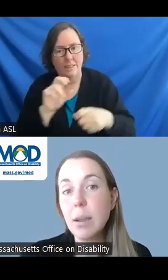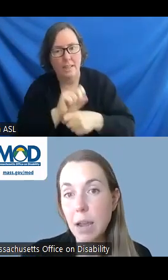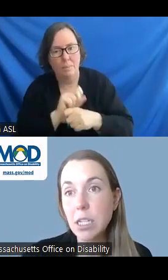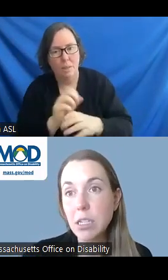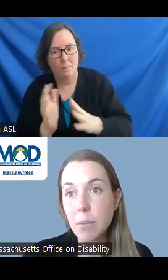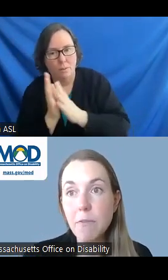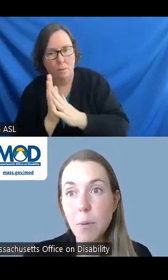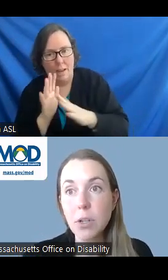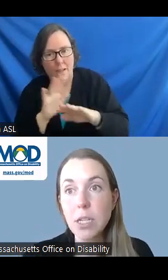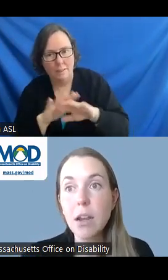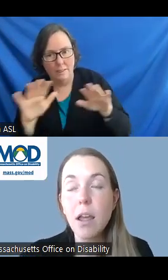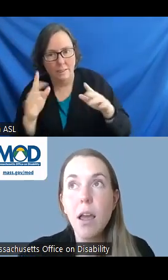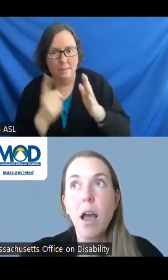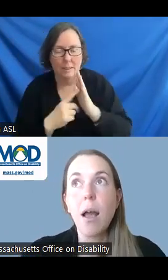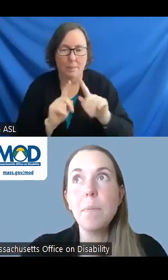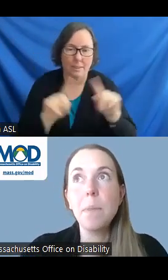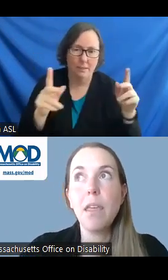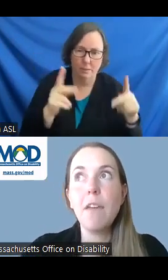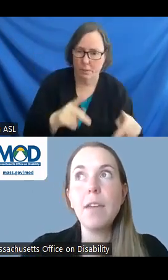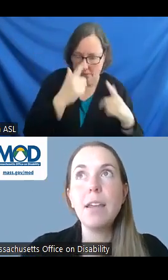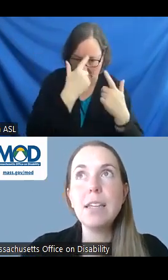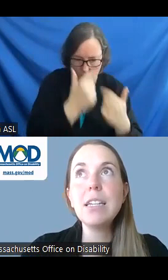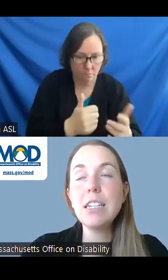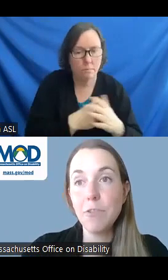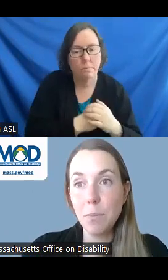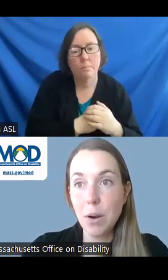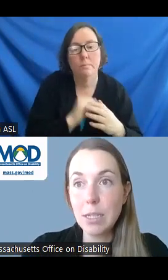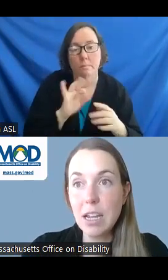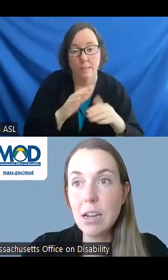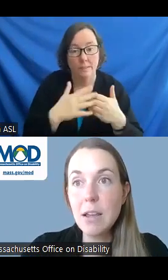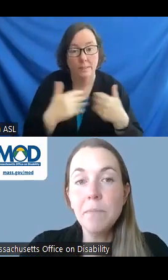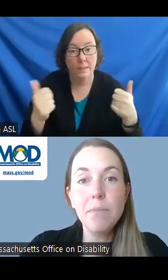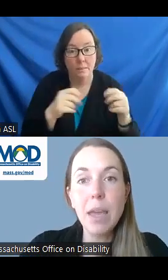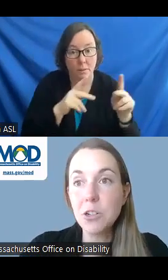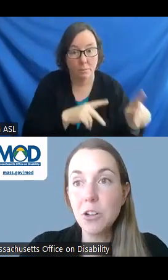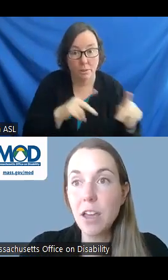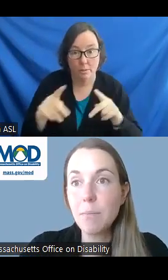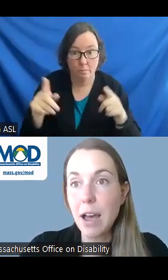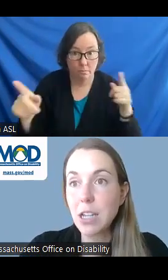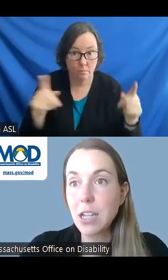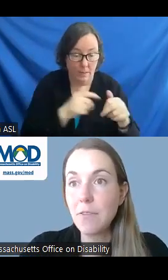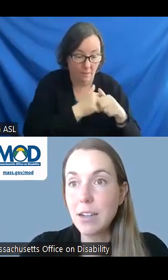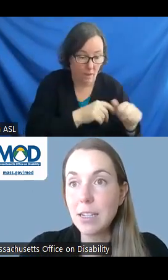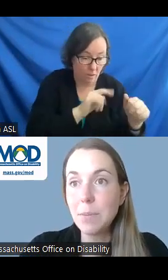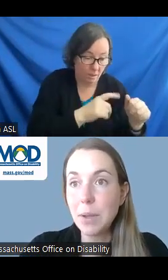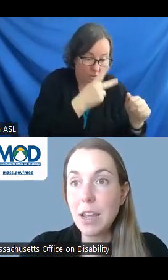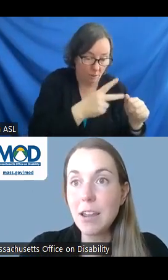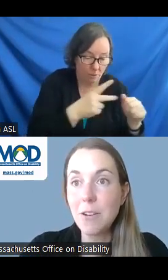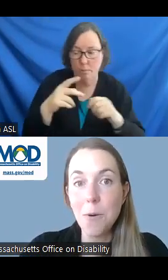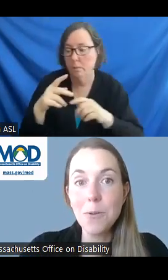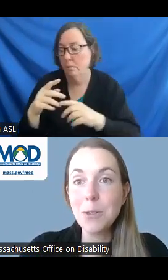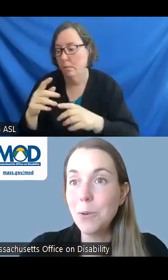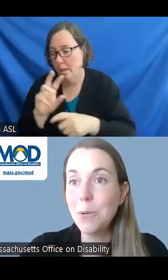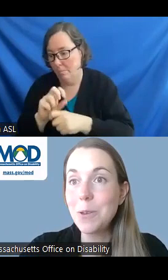and sometimes it's going to be a different person. If it is a different person, make sure that Mass Office on